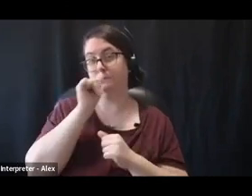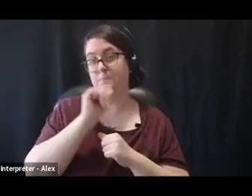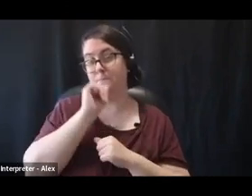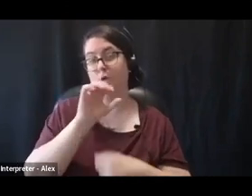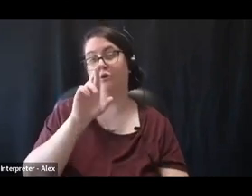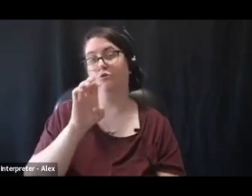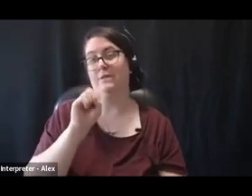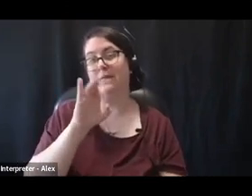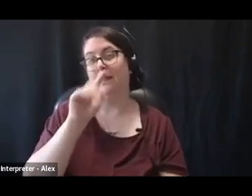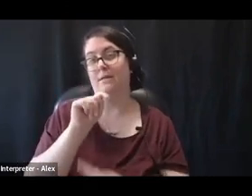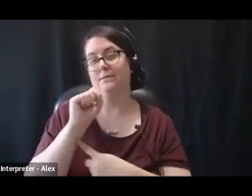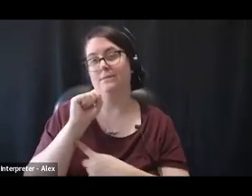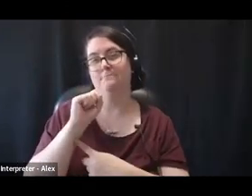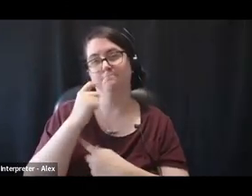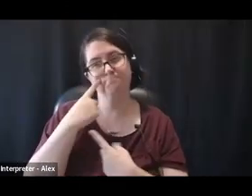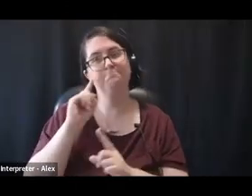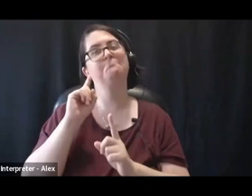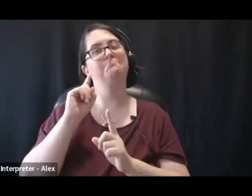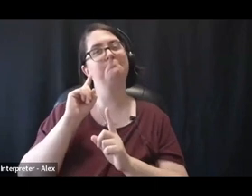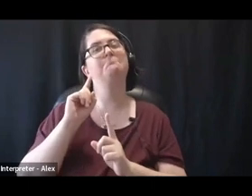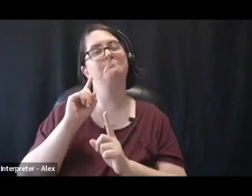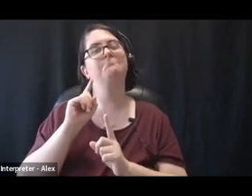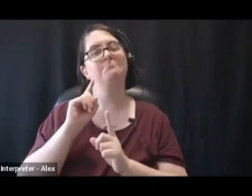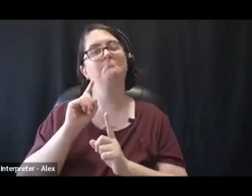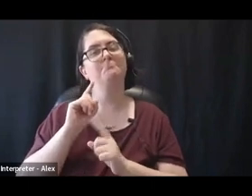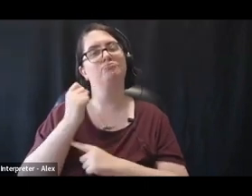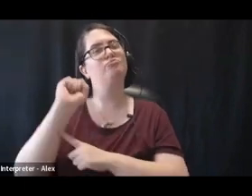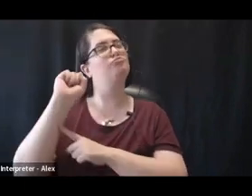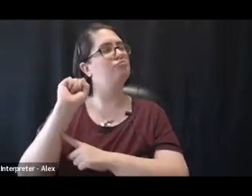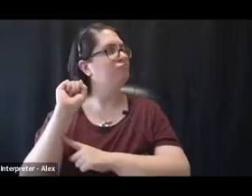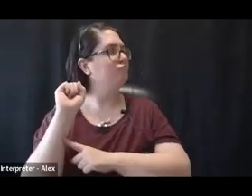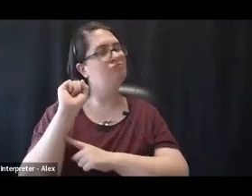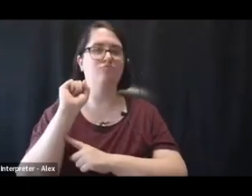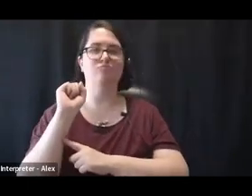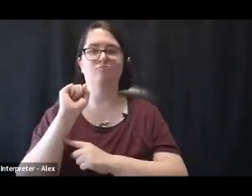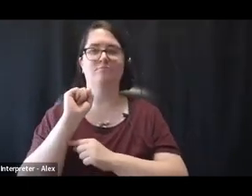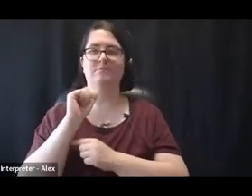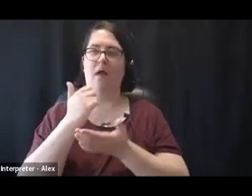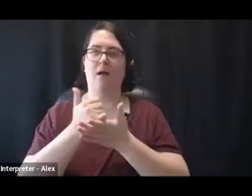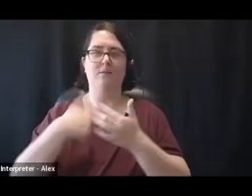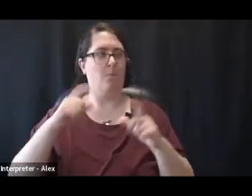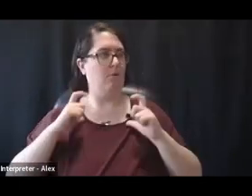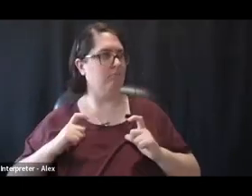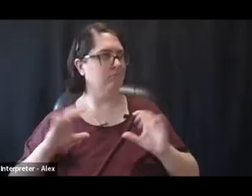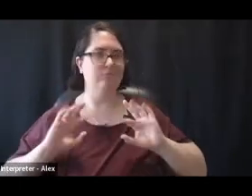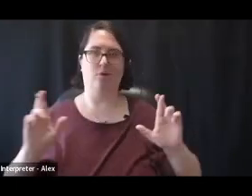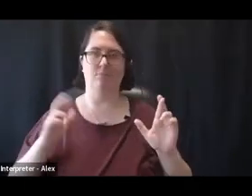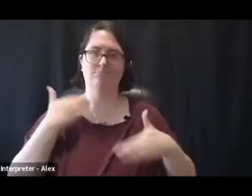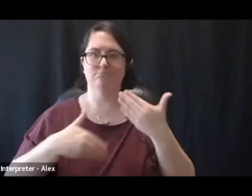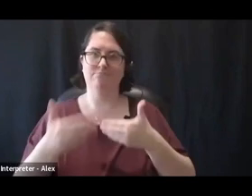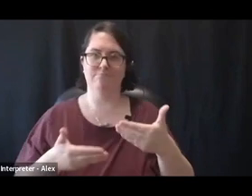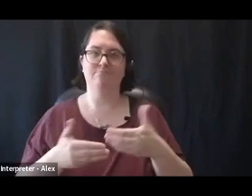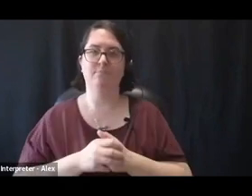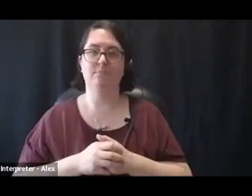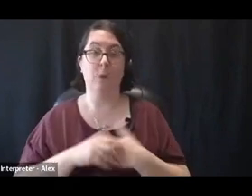So having a community, taking care of each other, allows us to be a bit more resilient. Yeah, I'd like maybe